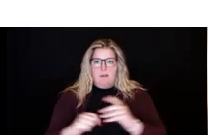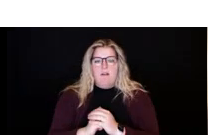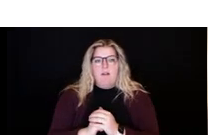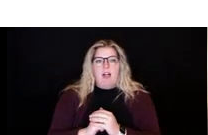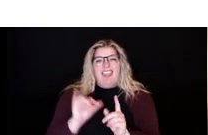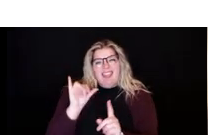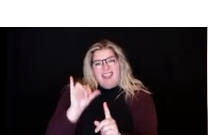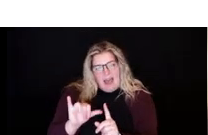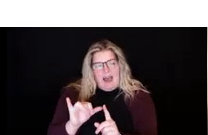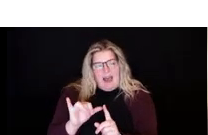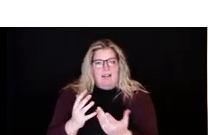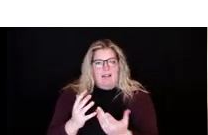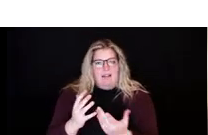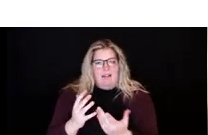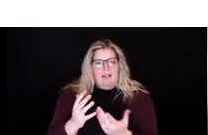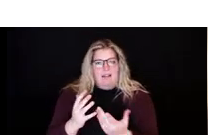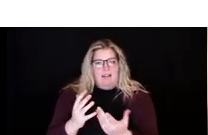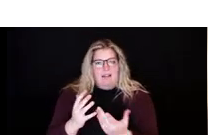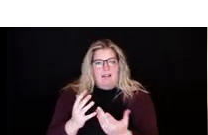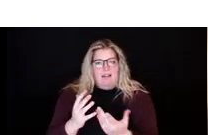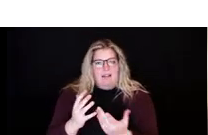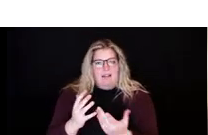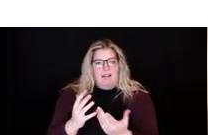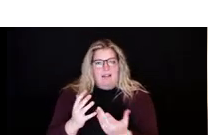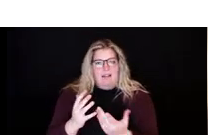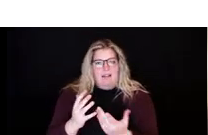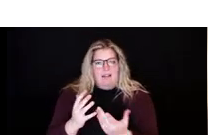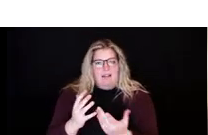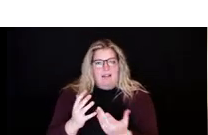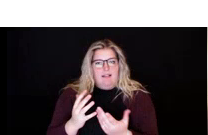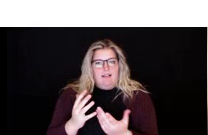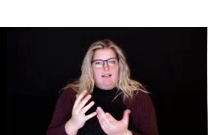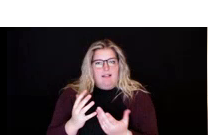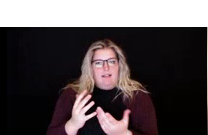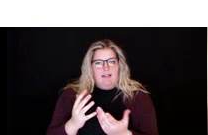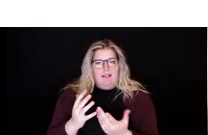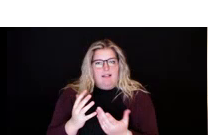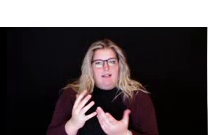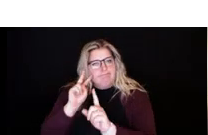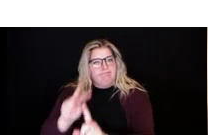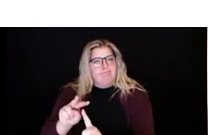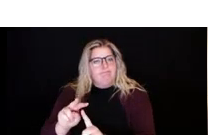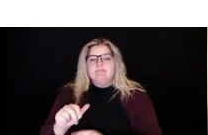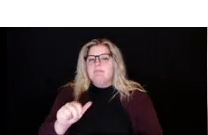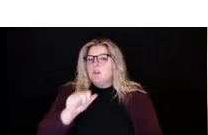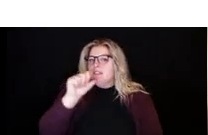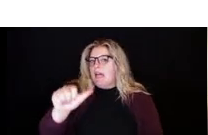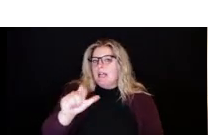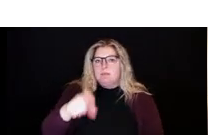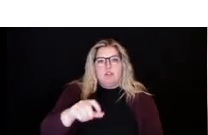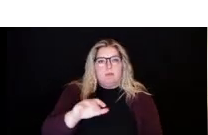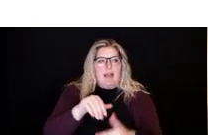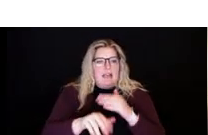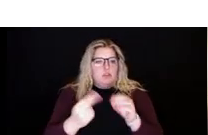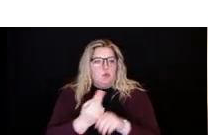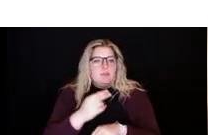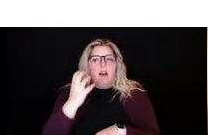this tool was used by the client. It was never intended to be accessed on a mobile phone. It was